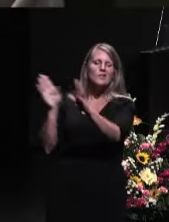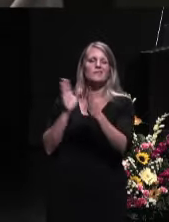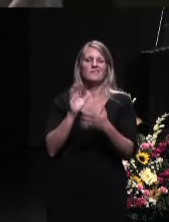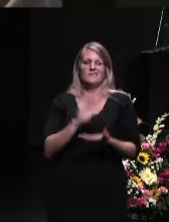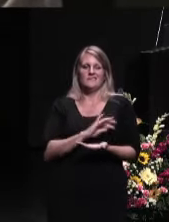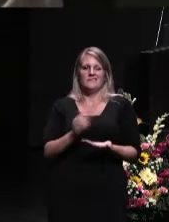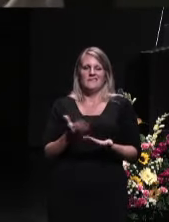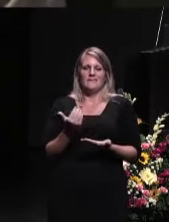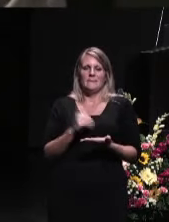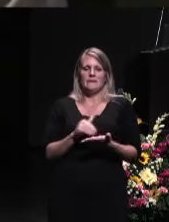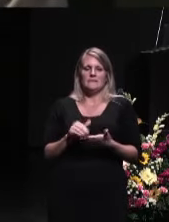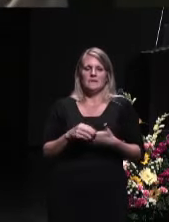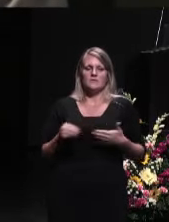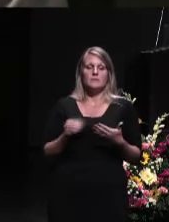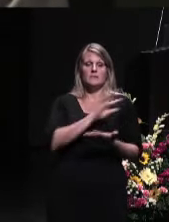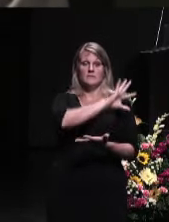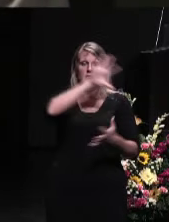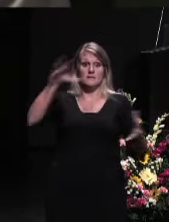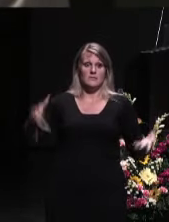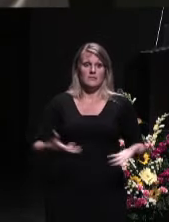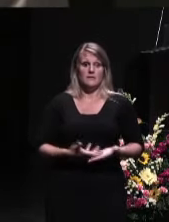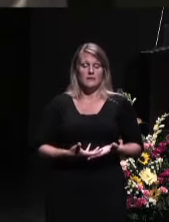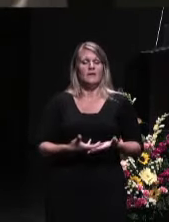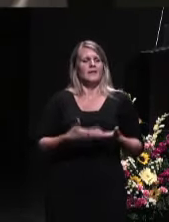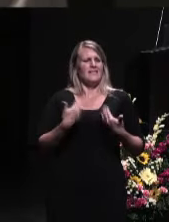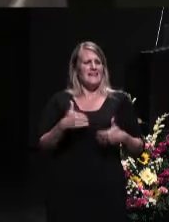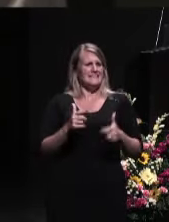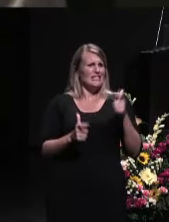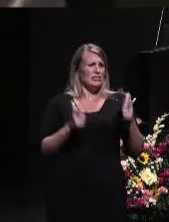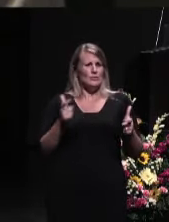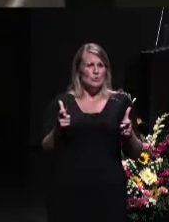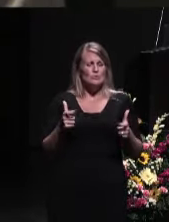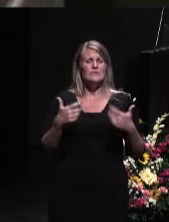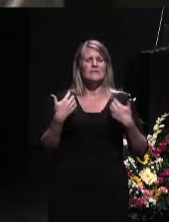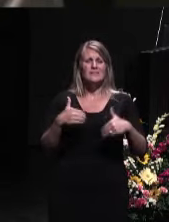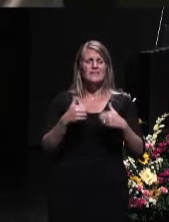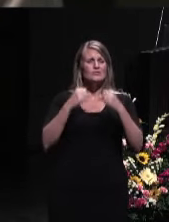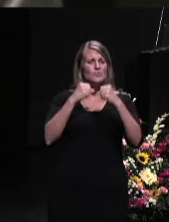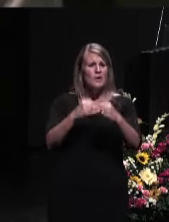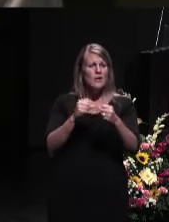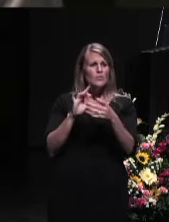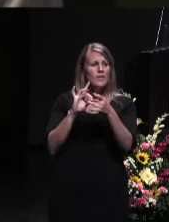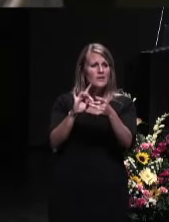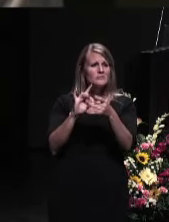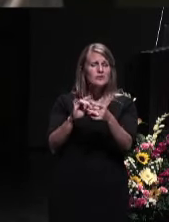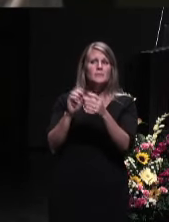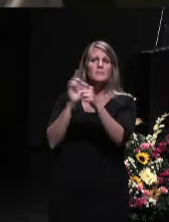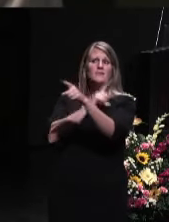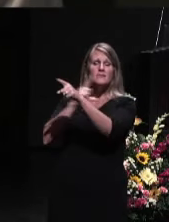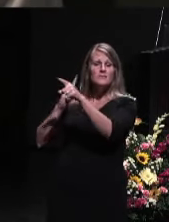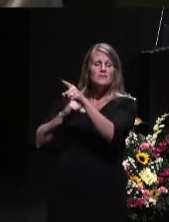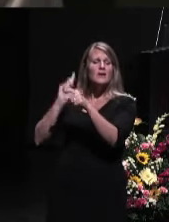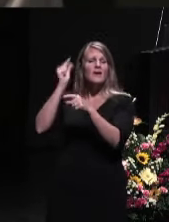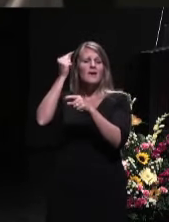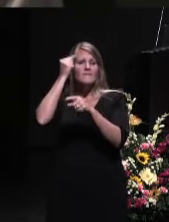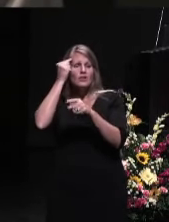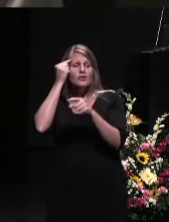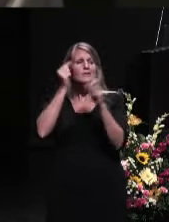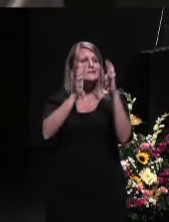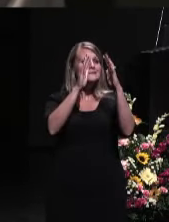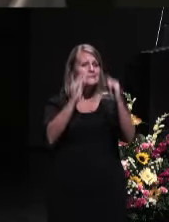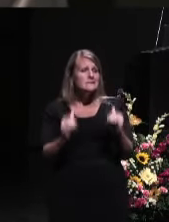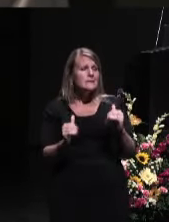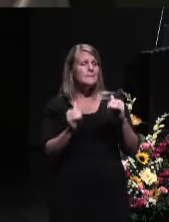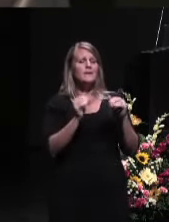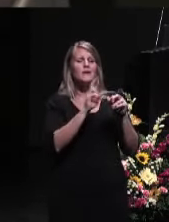huge. This is a result of a lot of strong, cultivated relationships, legislatively, governor, system,